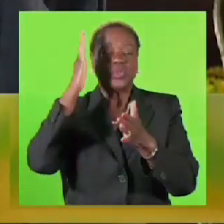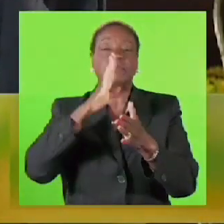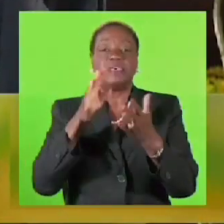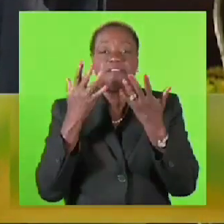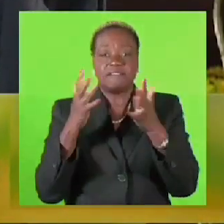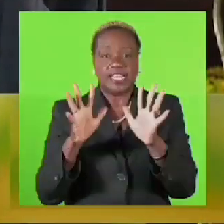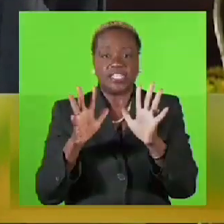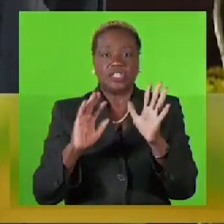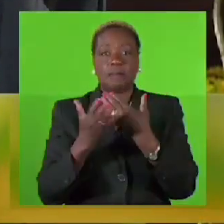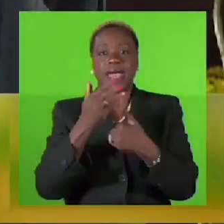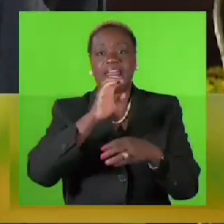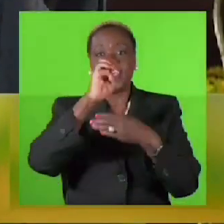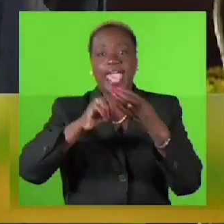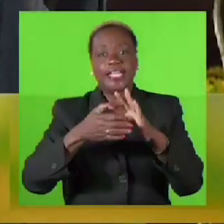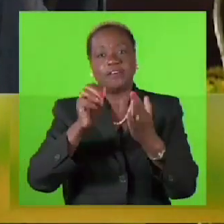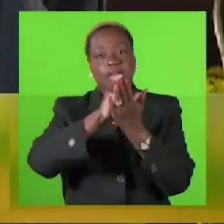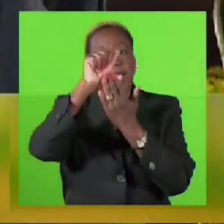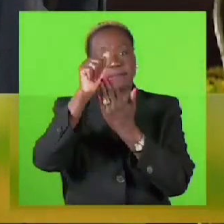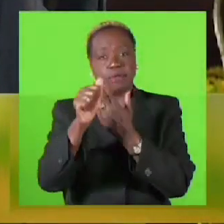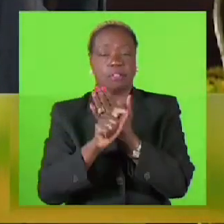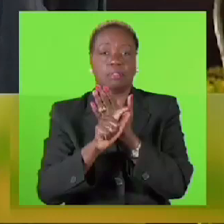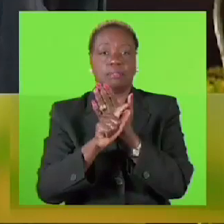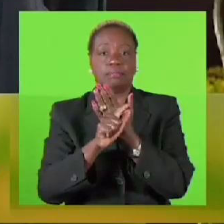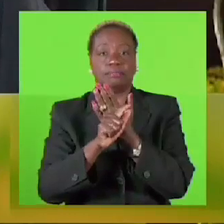be completed by the end of April.